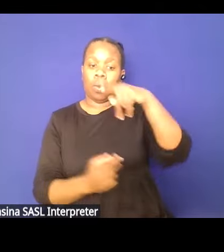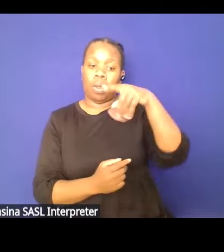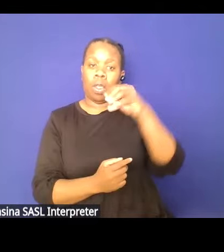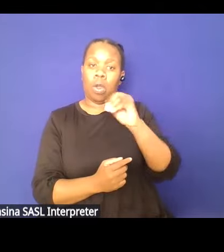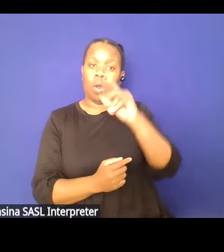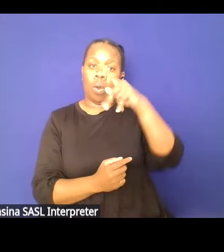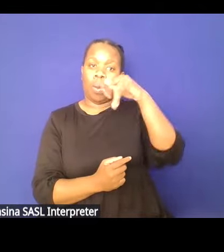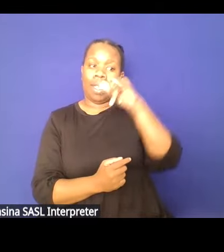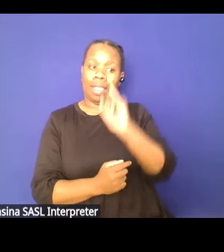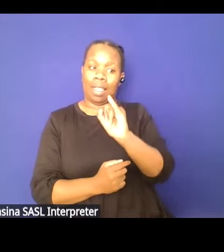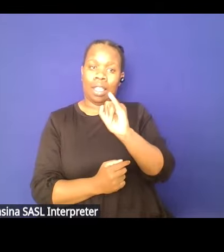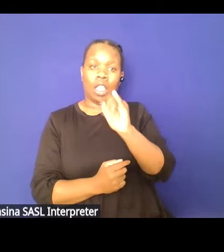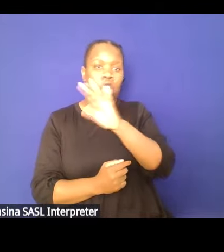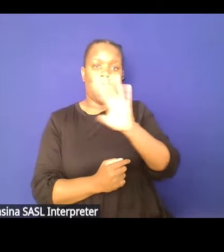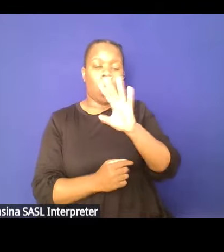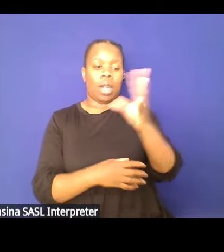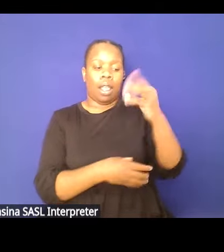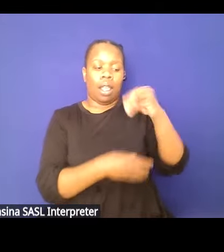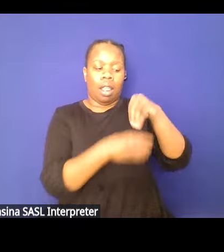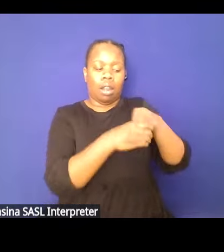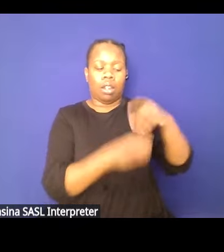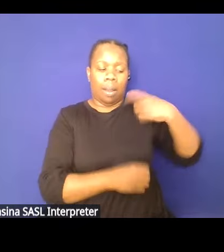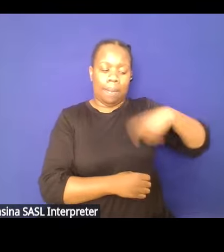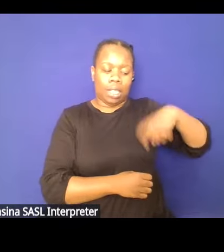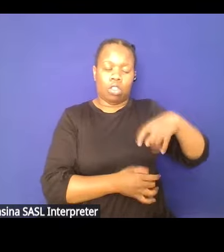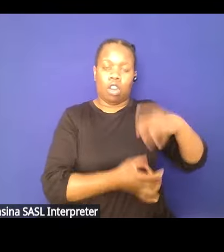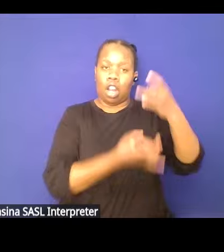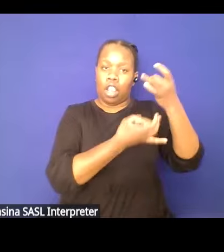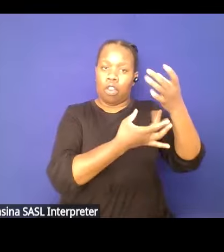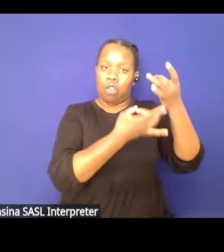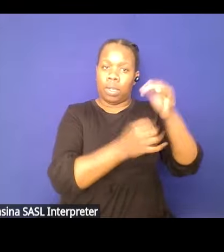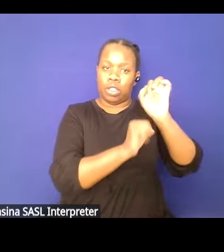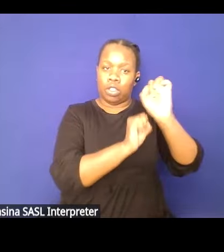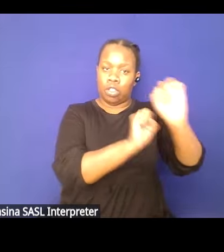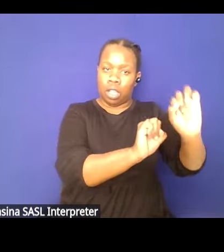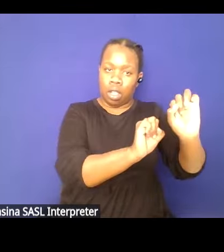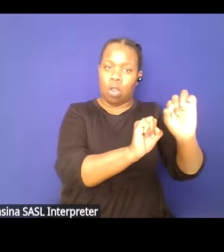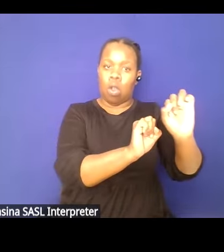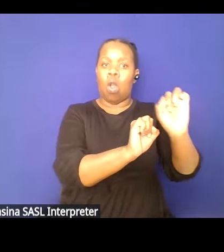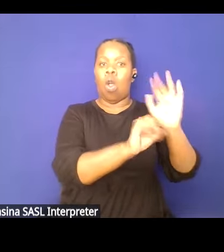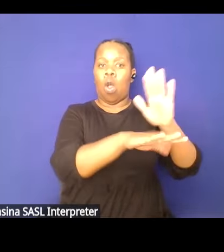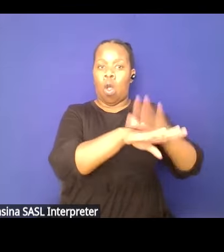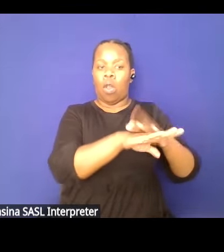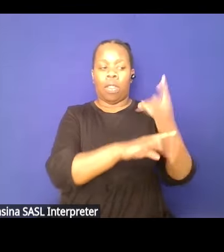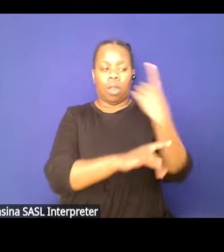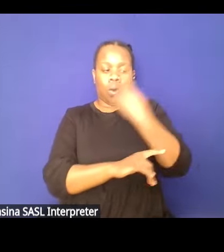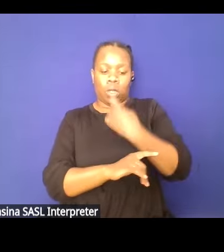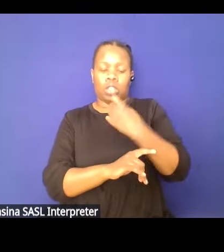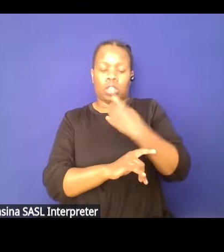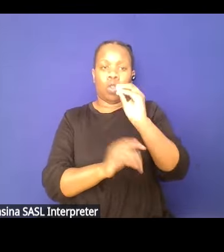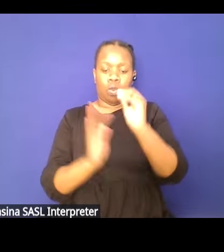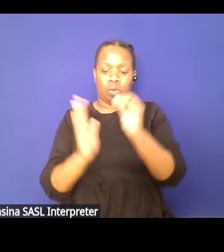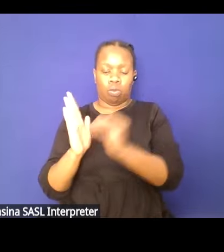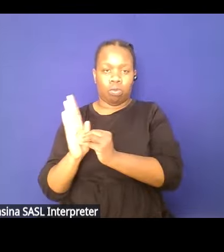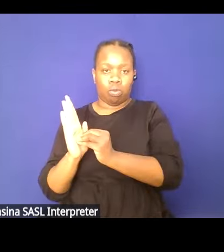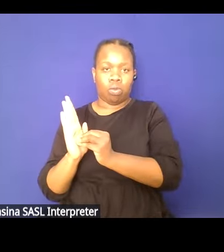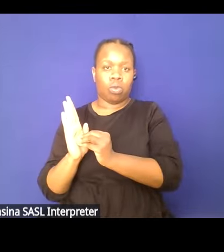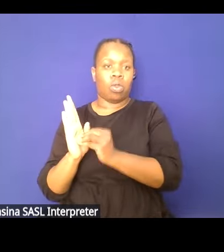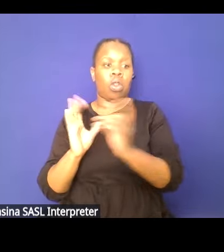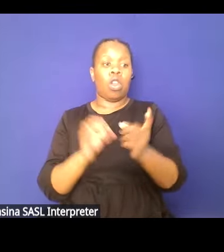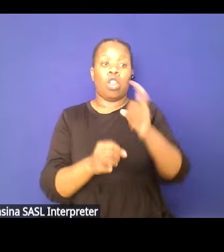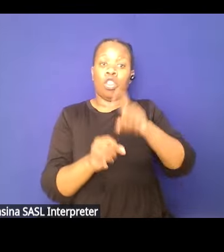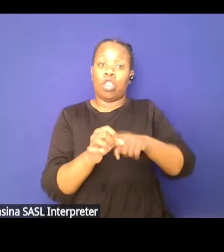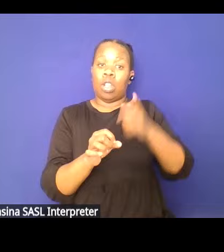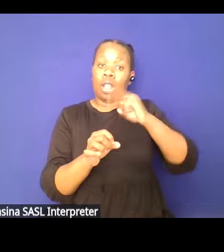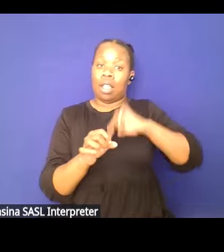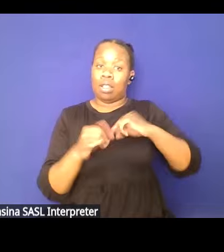like you to include any personal information with regards to the questions that you post, right? Joining us, for those of you that are